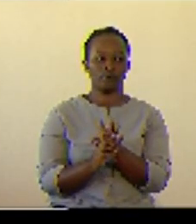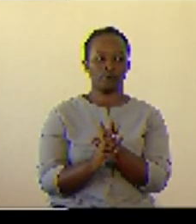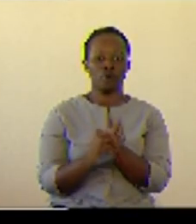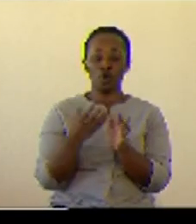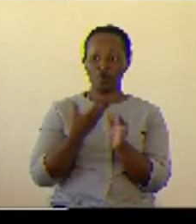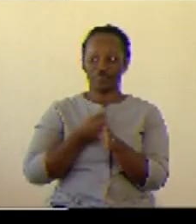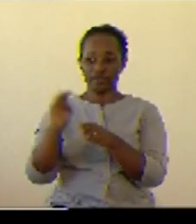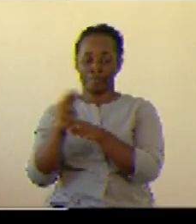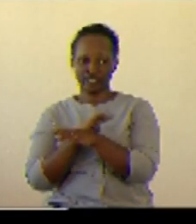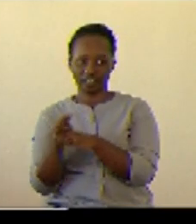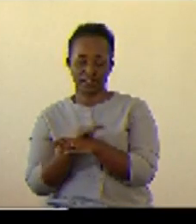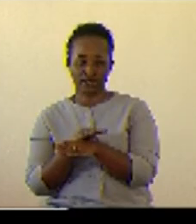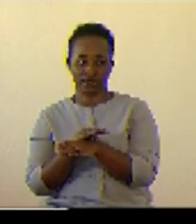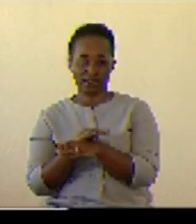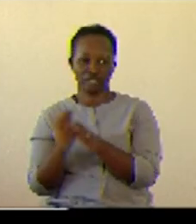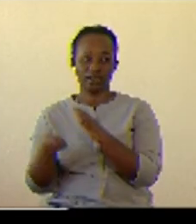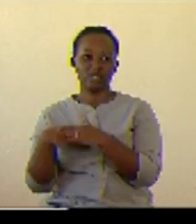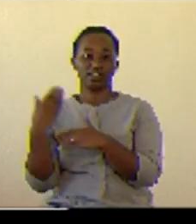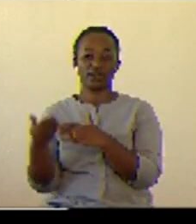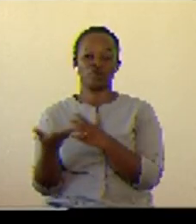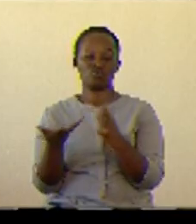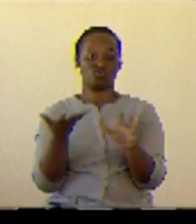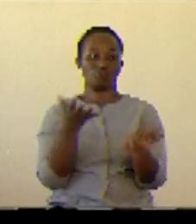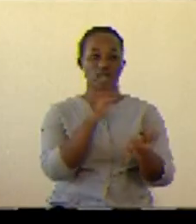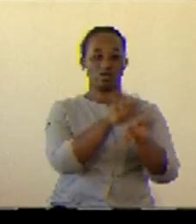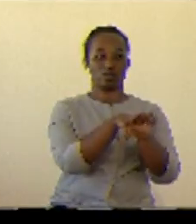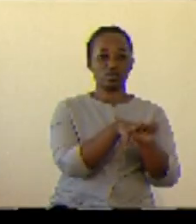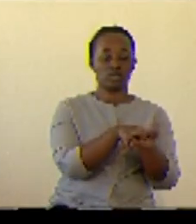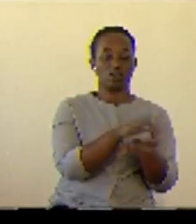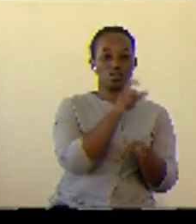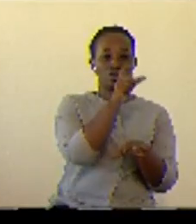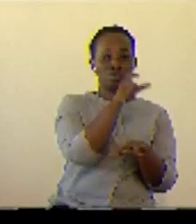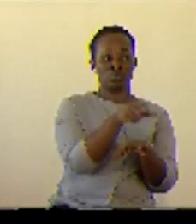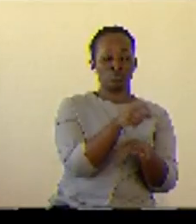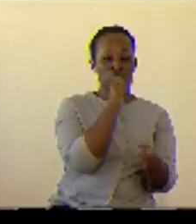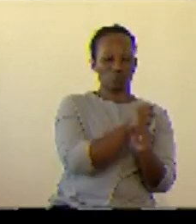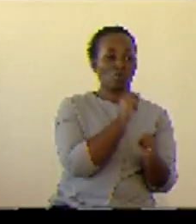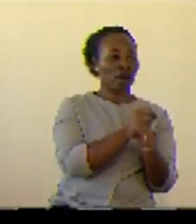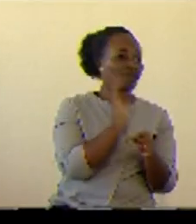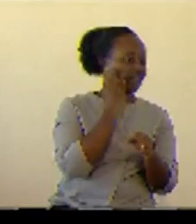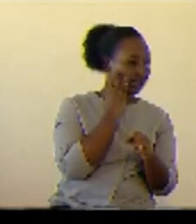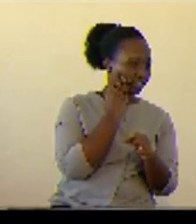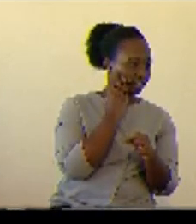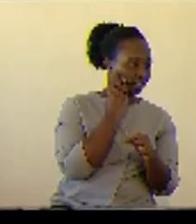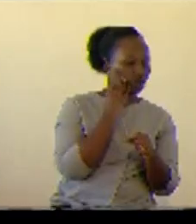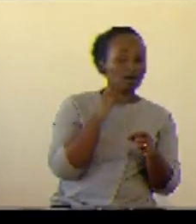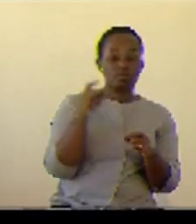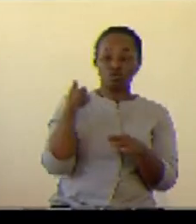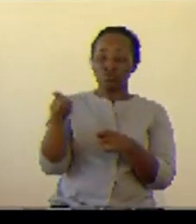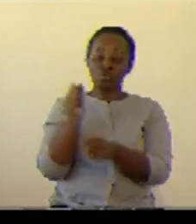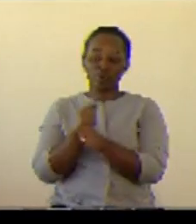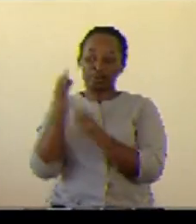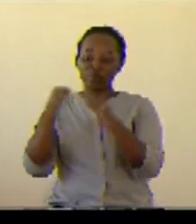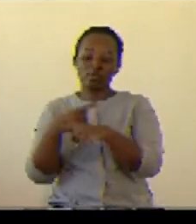merge. You merge with someone making furniture. You are at different stages of production.